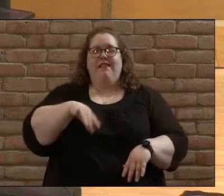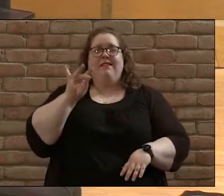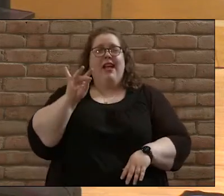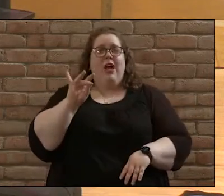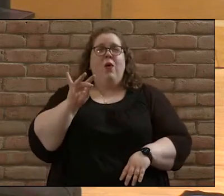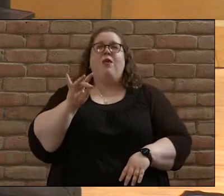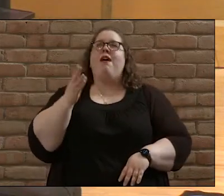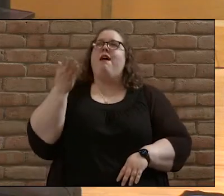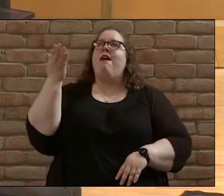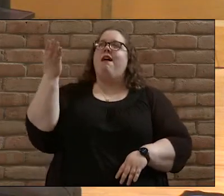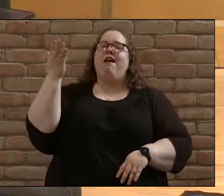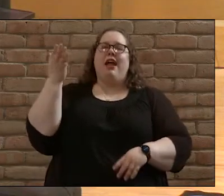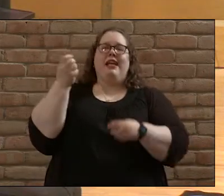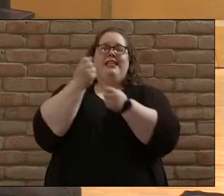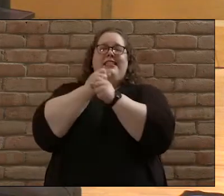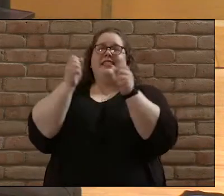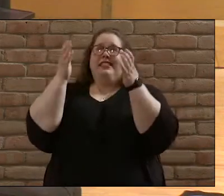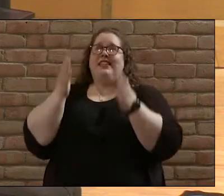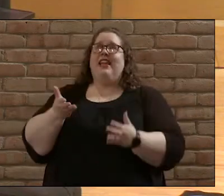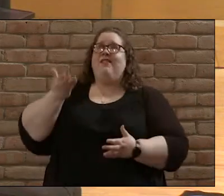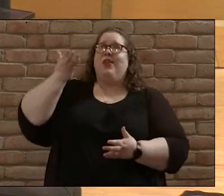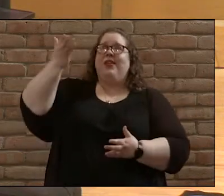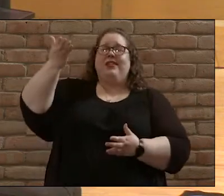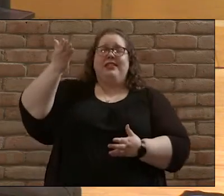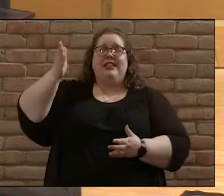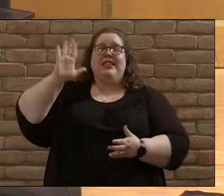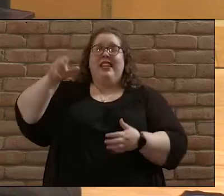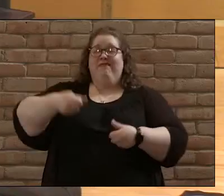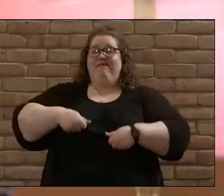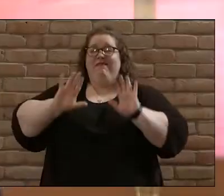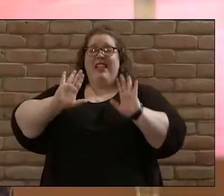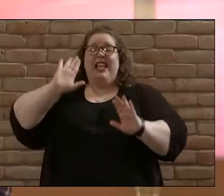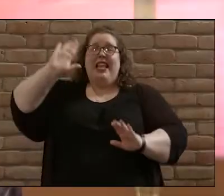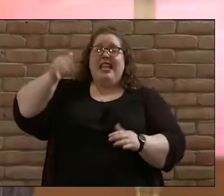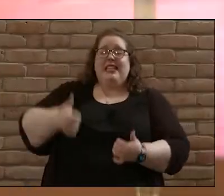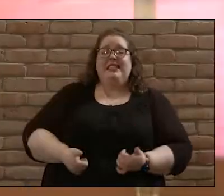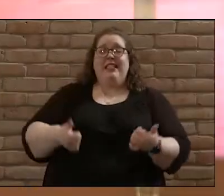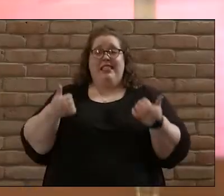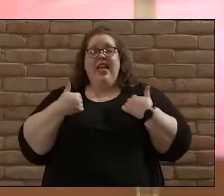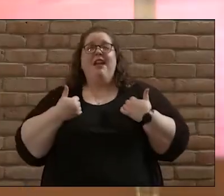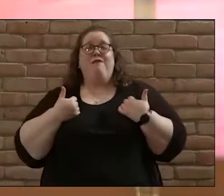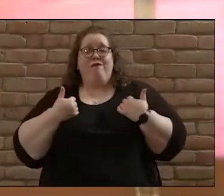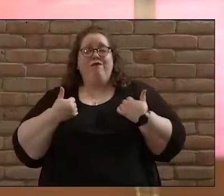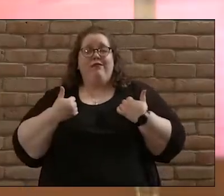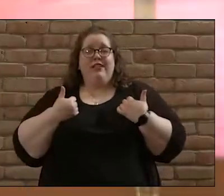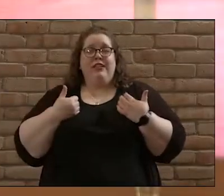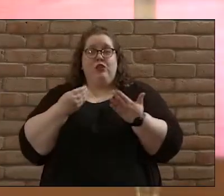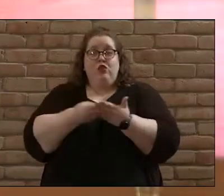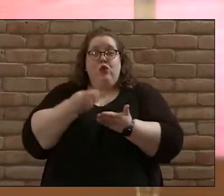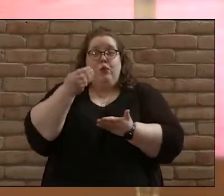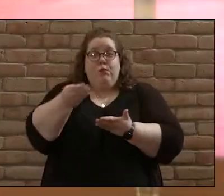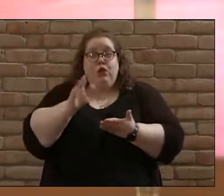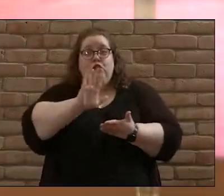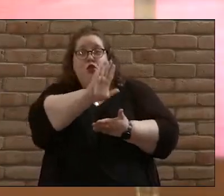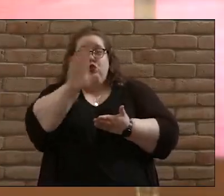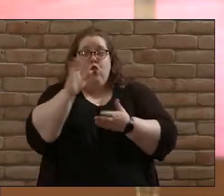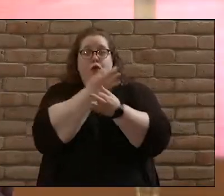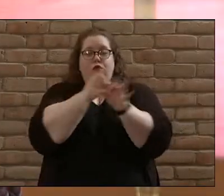of a loving Savior who would lay down his life and sacrifice his life to purchase your